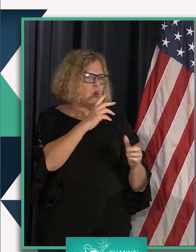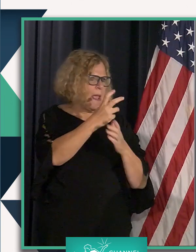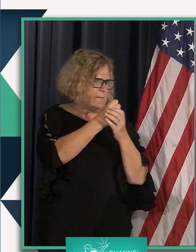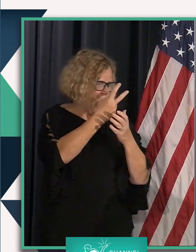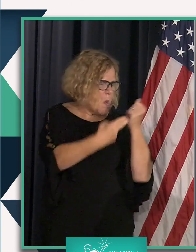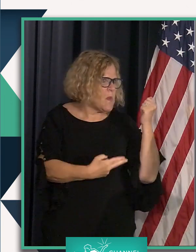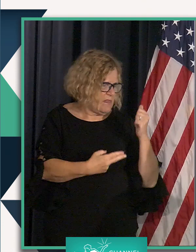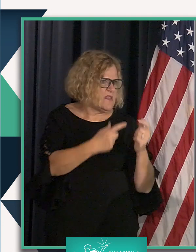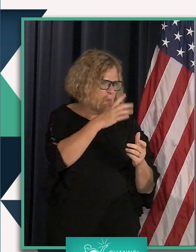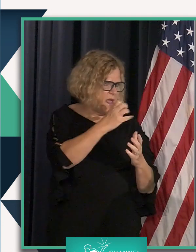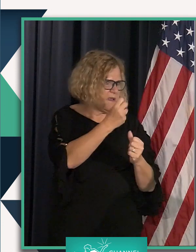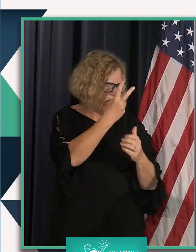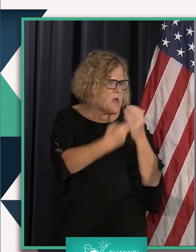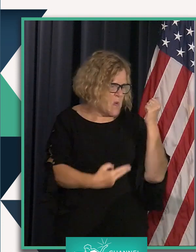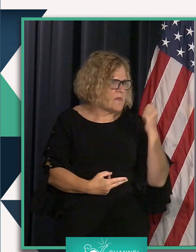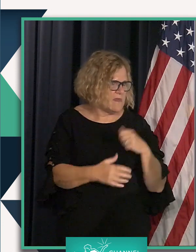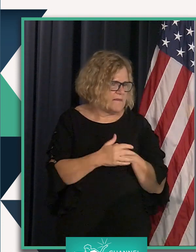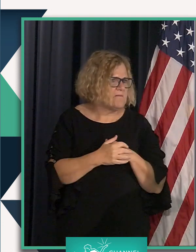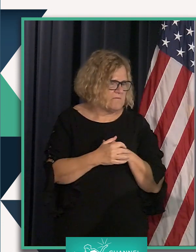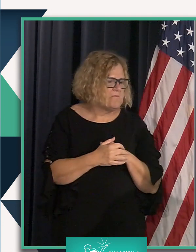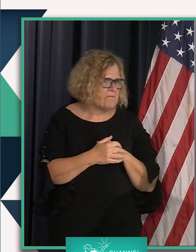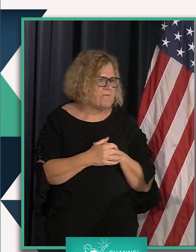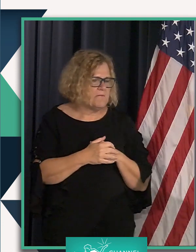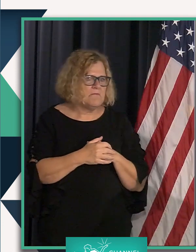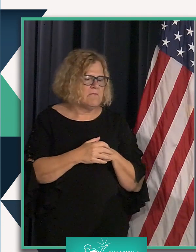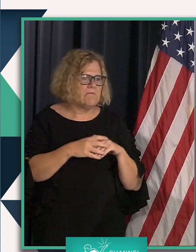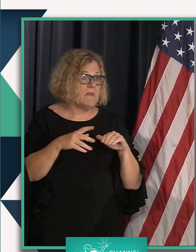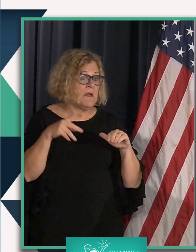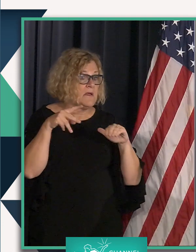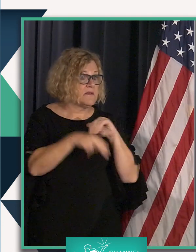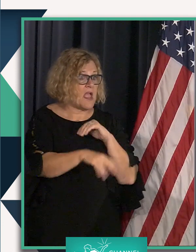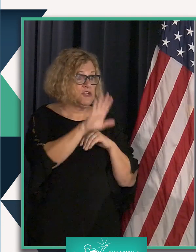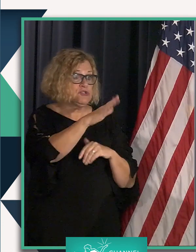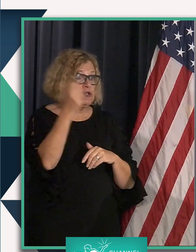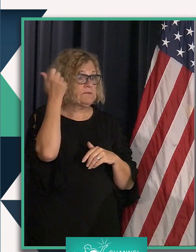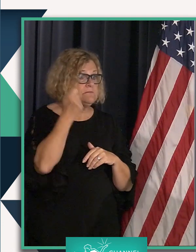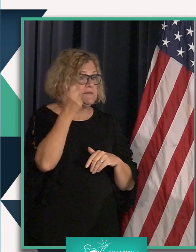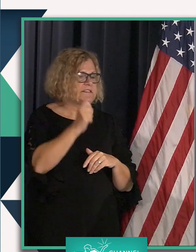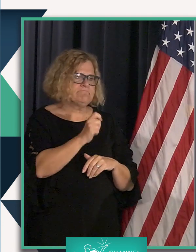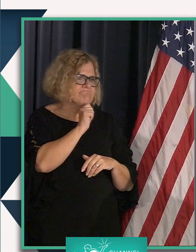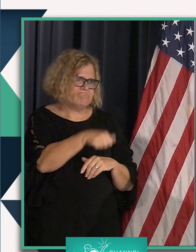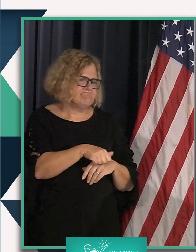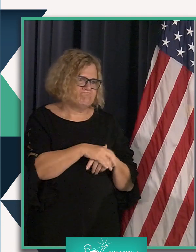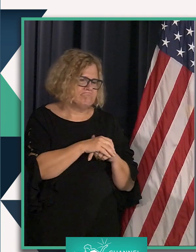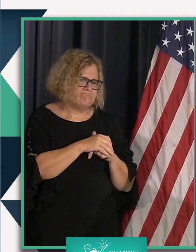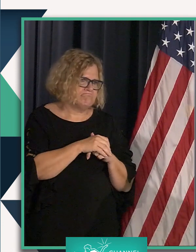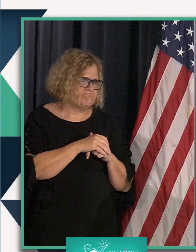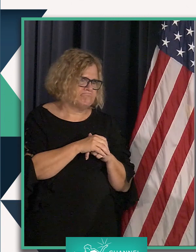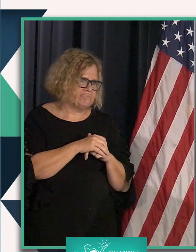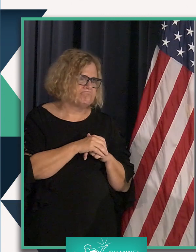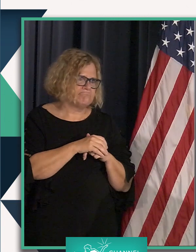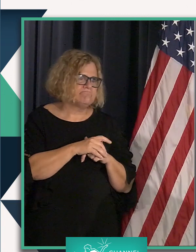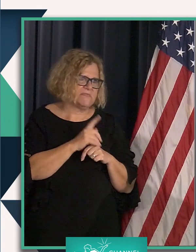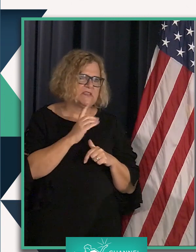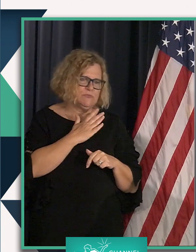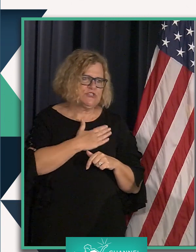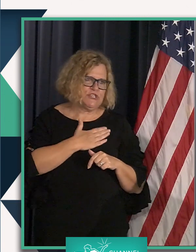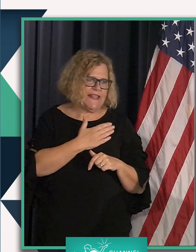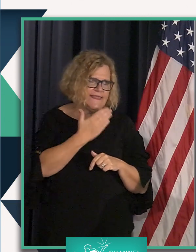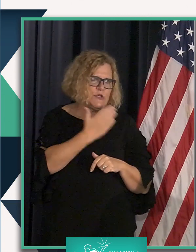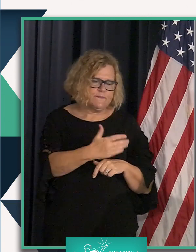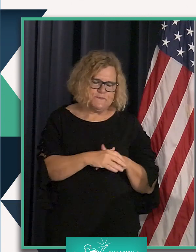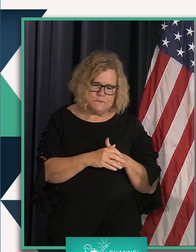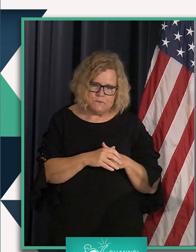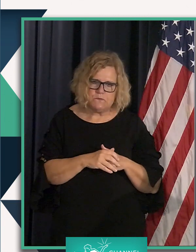both. Okay. That's what he's saying. You get both. All right. Doesn't cut your Social Security disability payment at all. Okay. Appreciate it. Thank you so much.